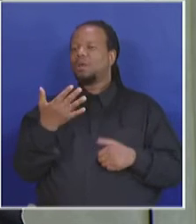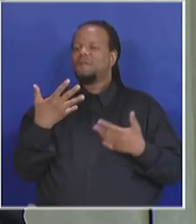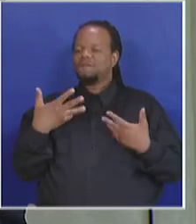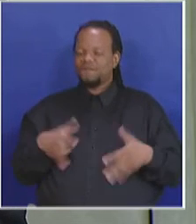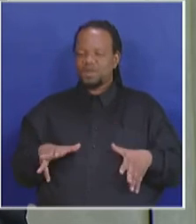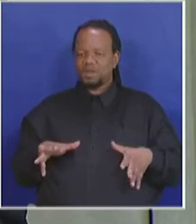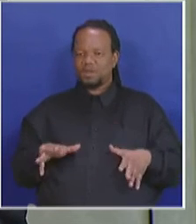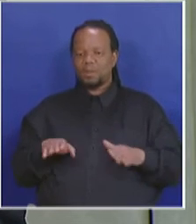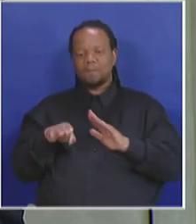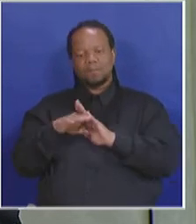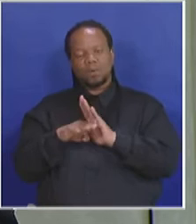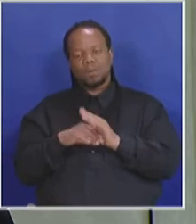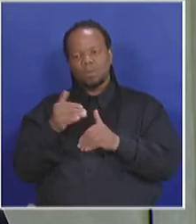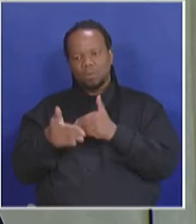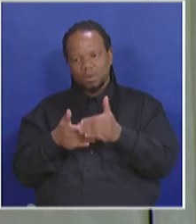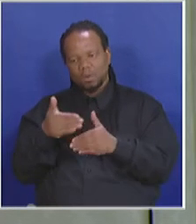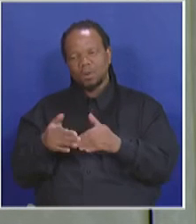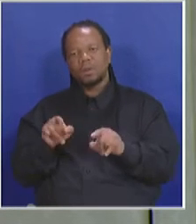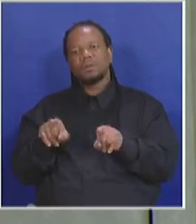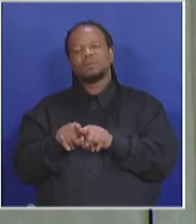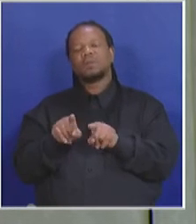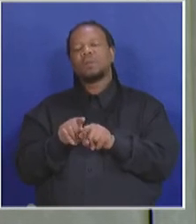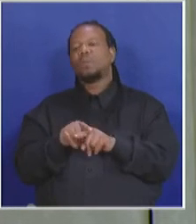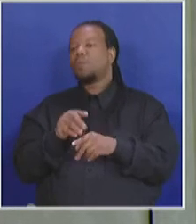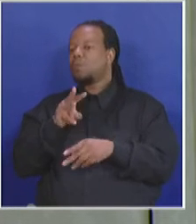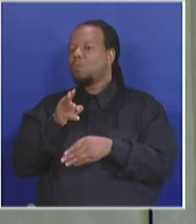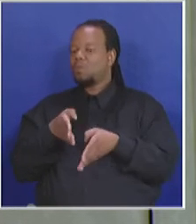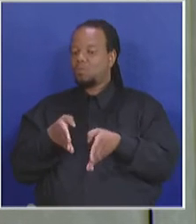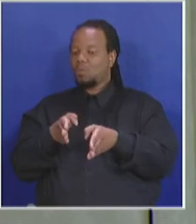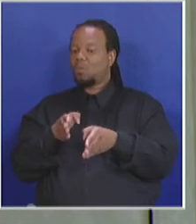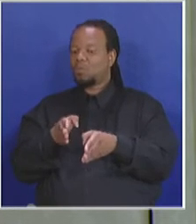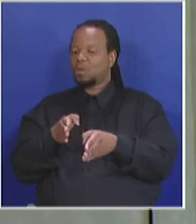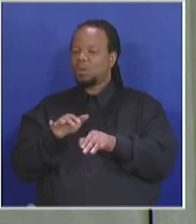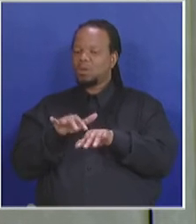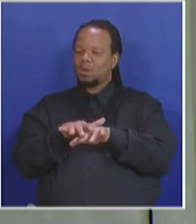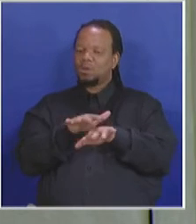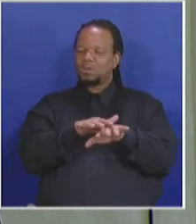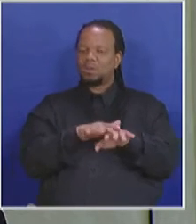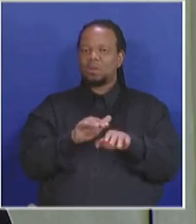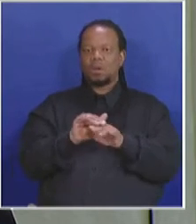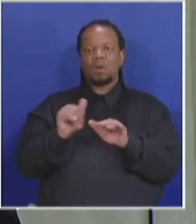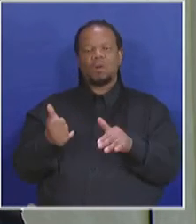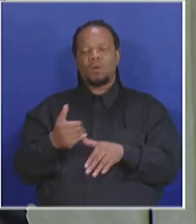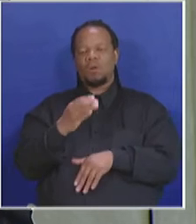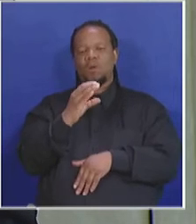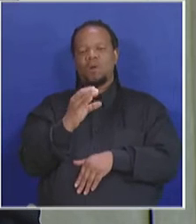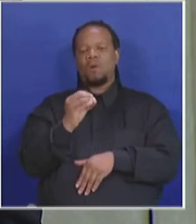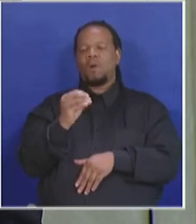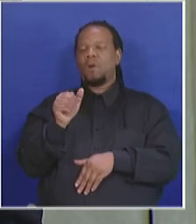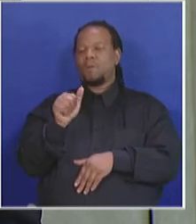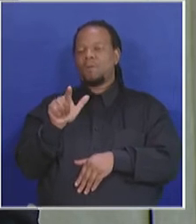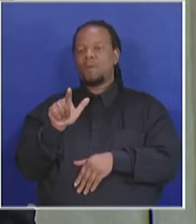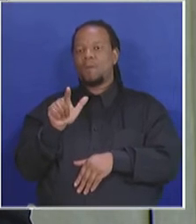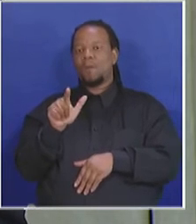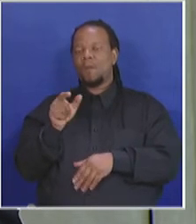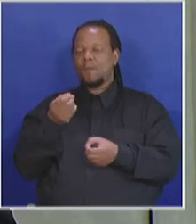the program is aimed at monitoring the road network for the easy supply of coal to Eskom power